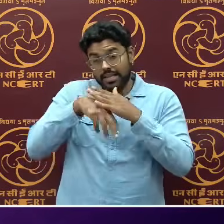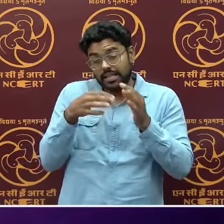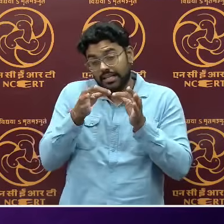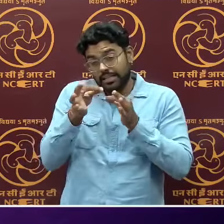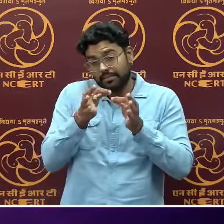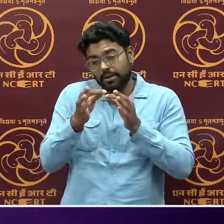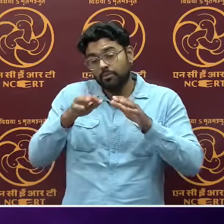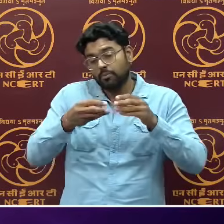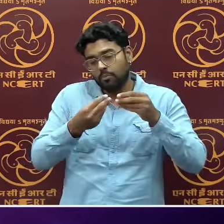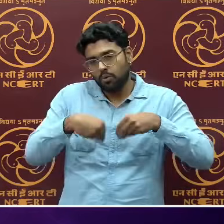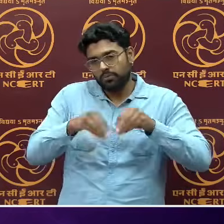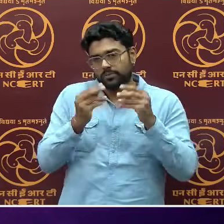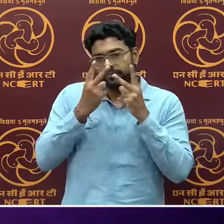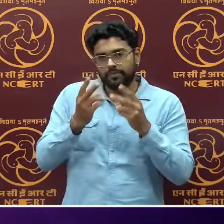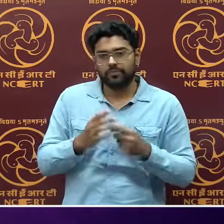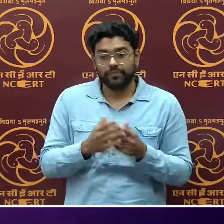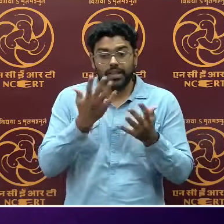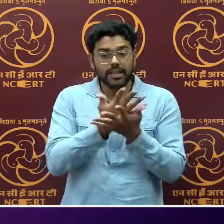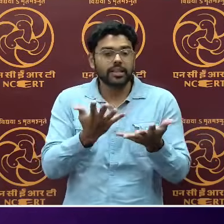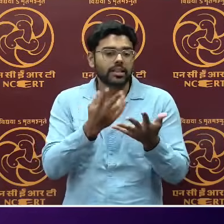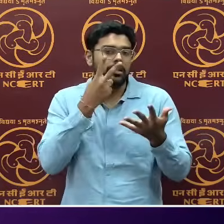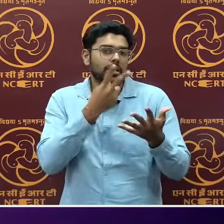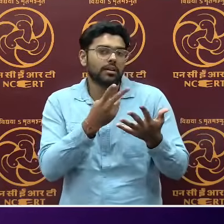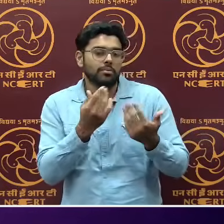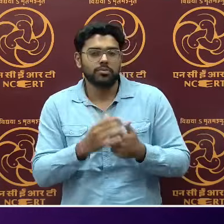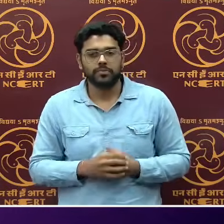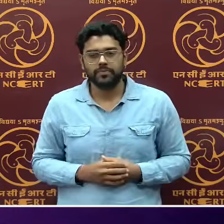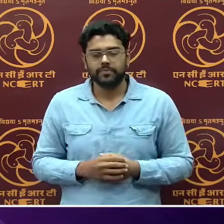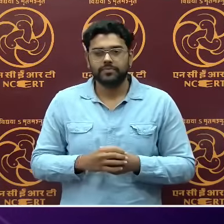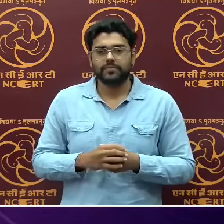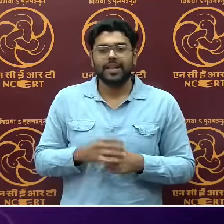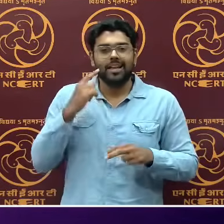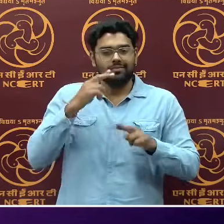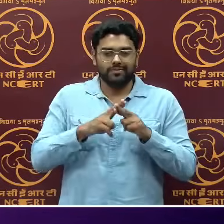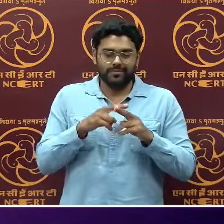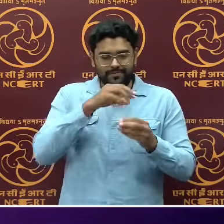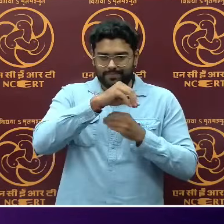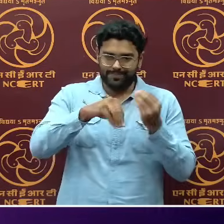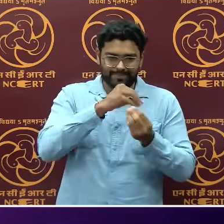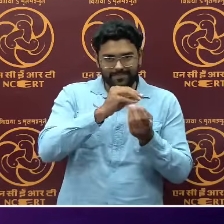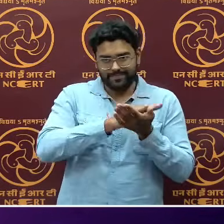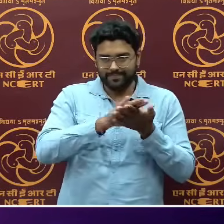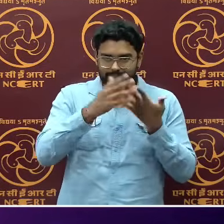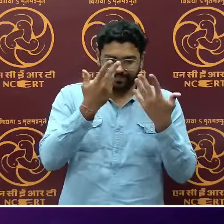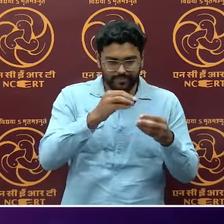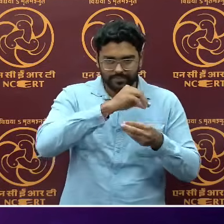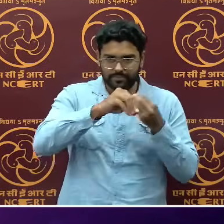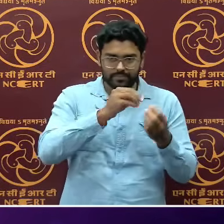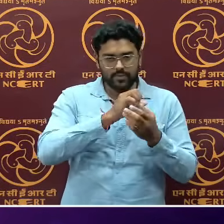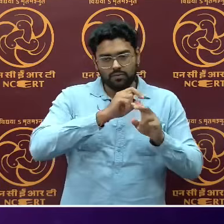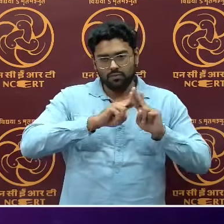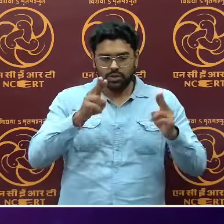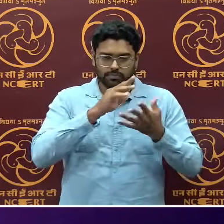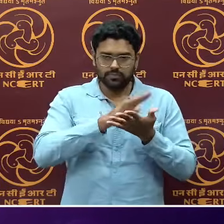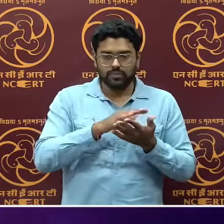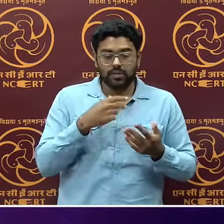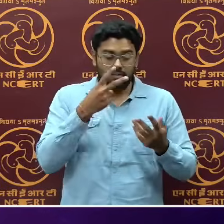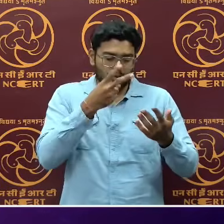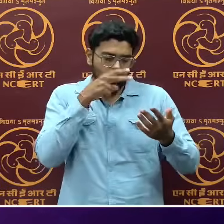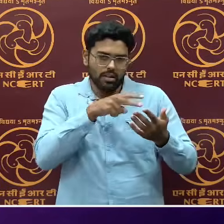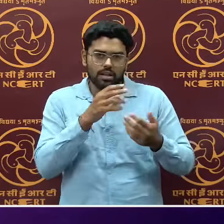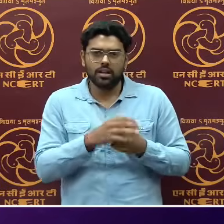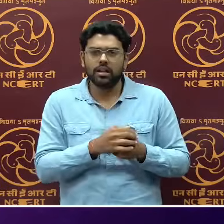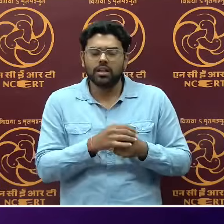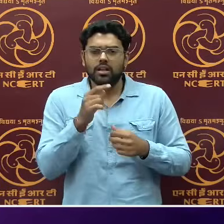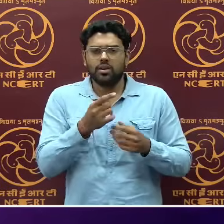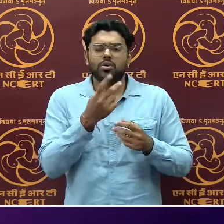the physical state, right? So when a mixture is formed, so we said that two or more substances